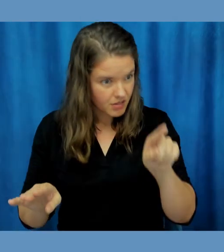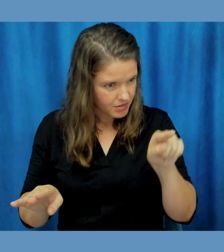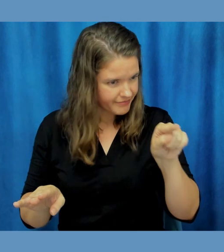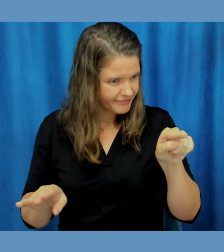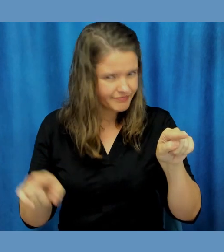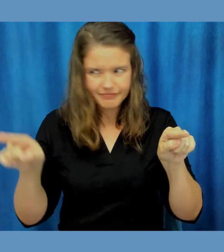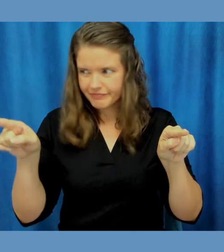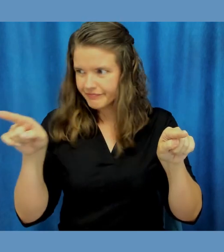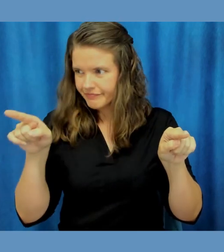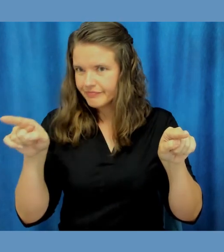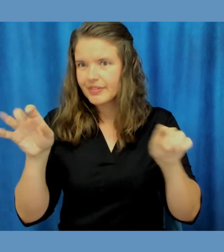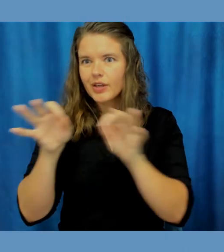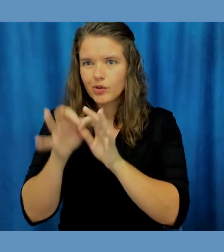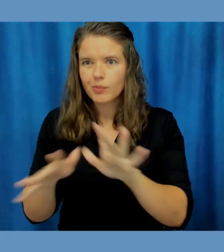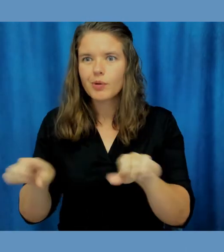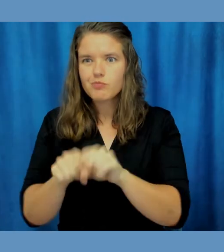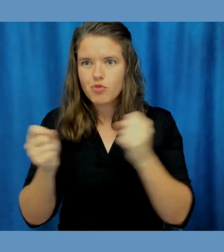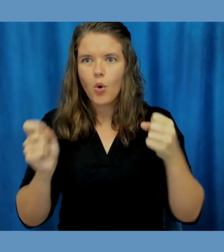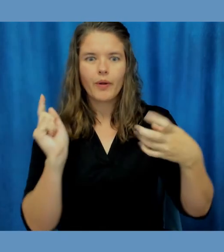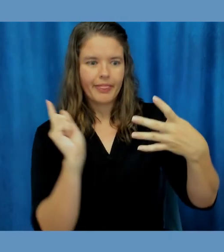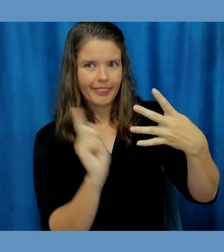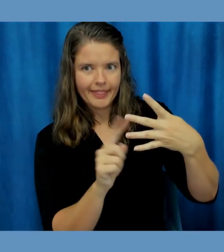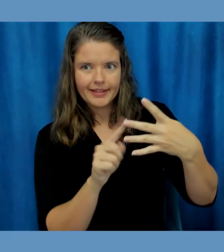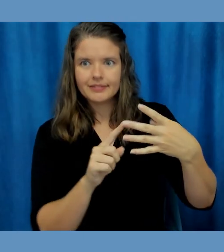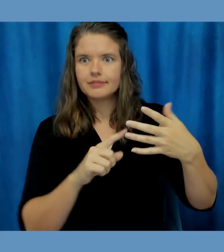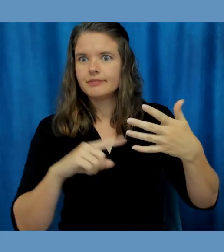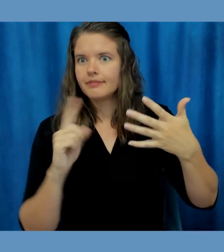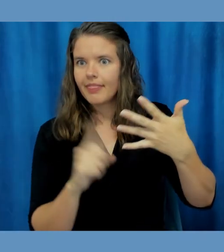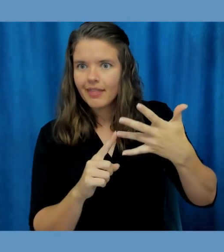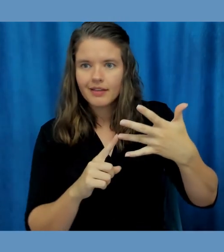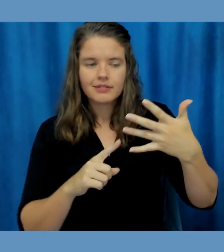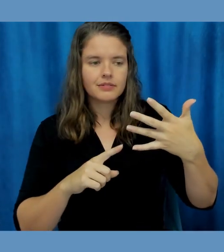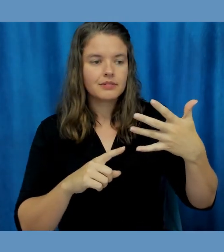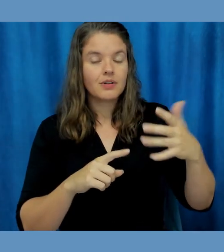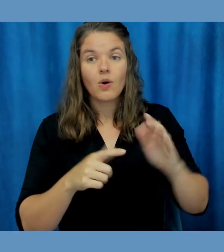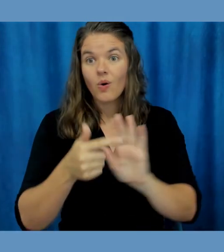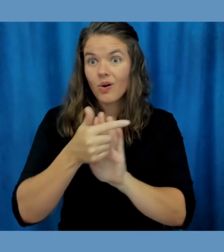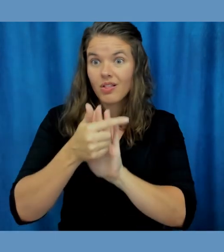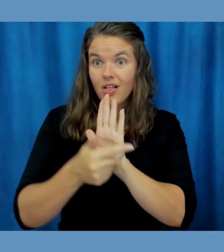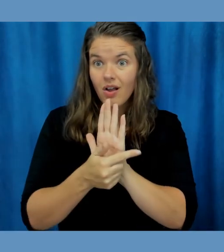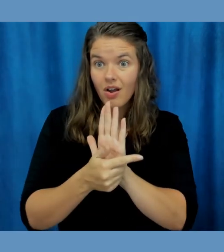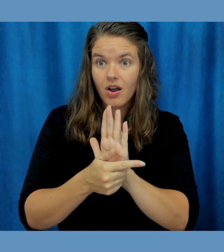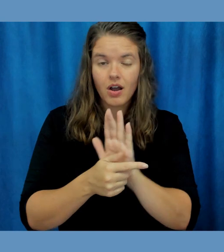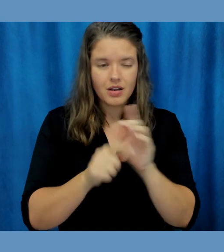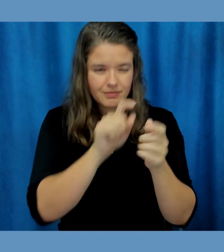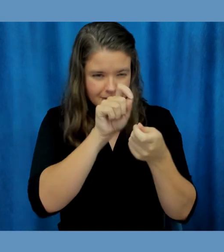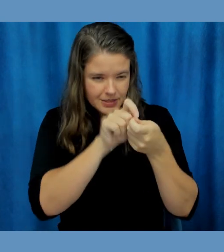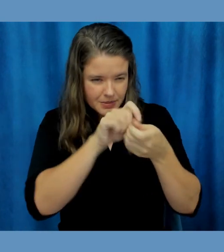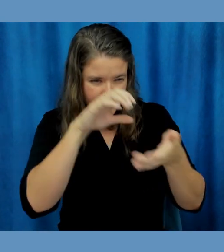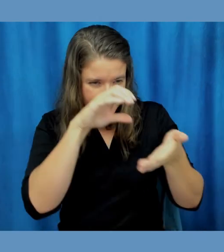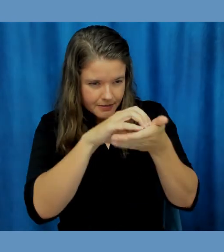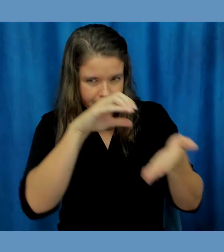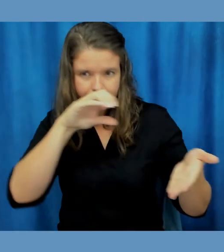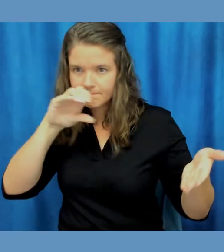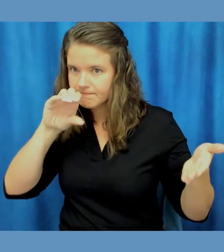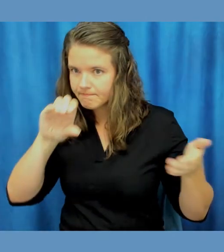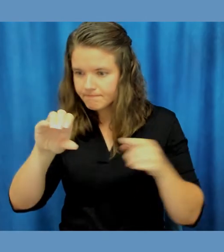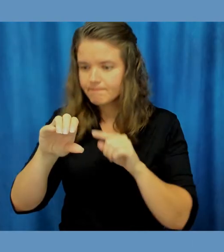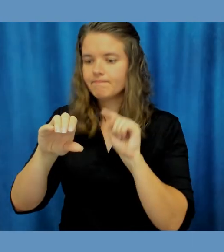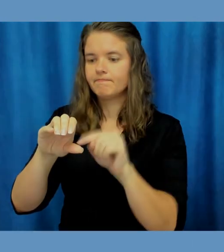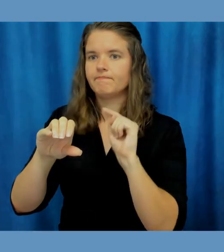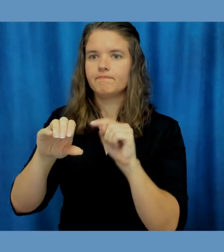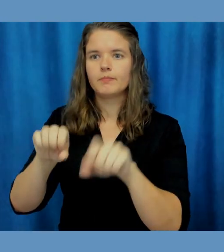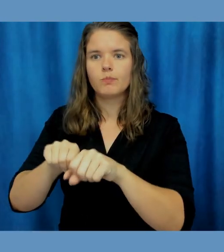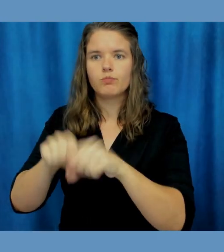the specific tenet that they broke. Even go to the law and cite the specific part of the law,